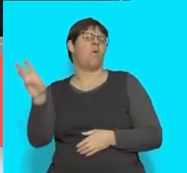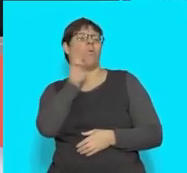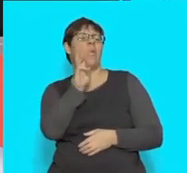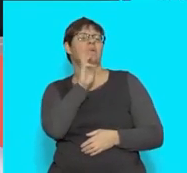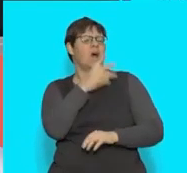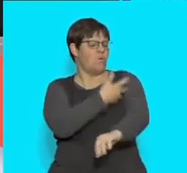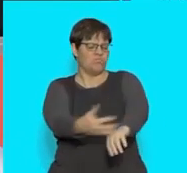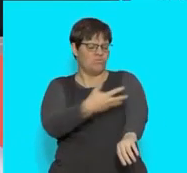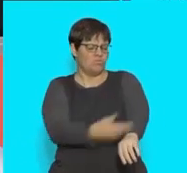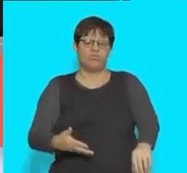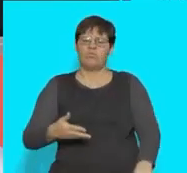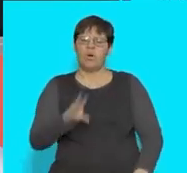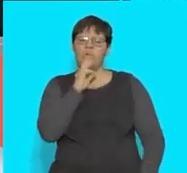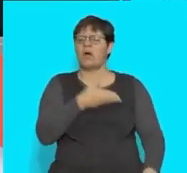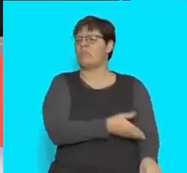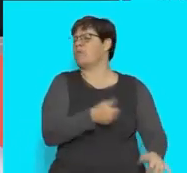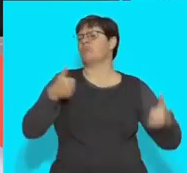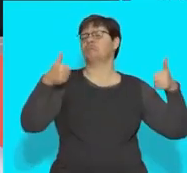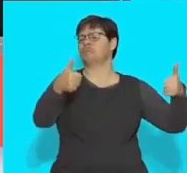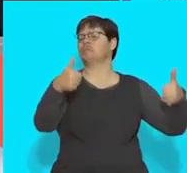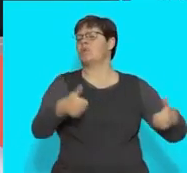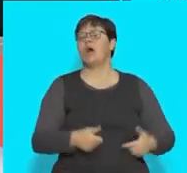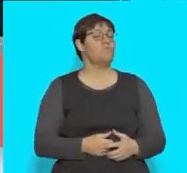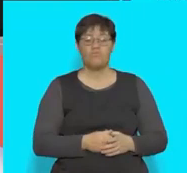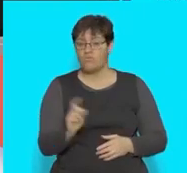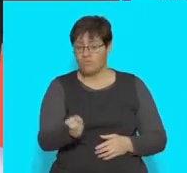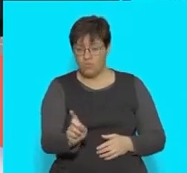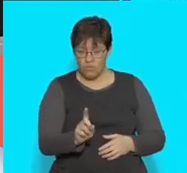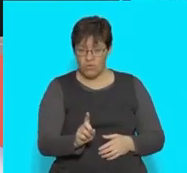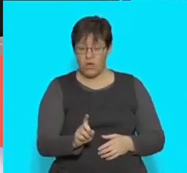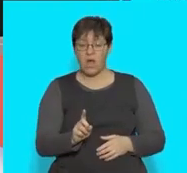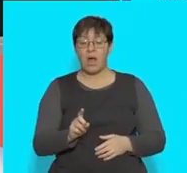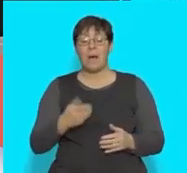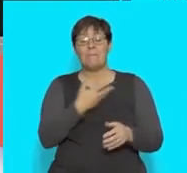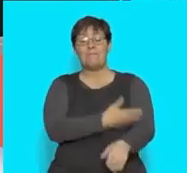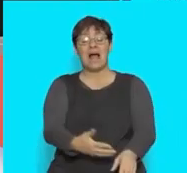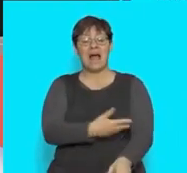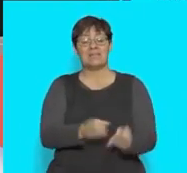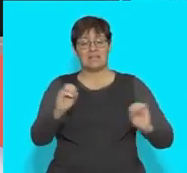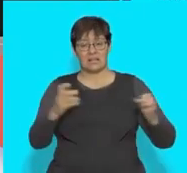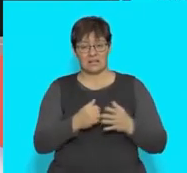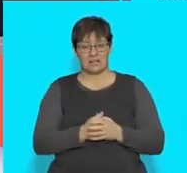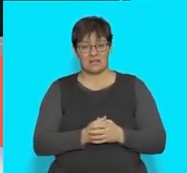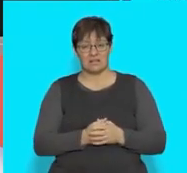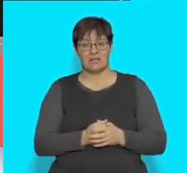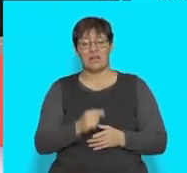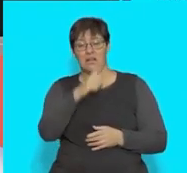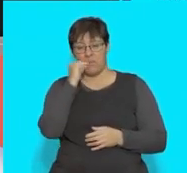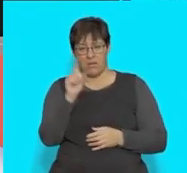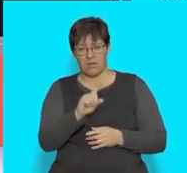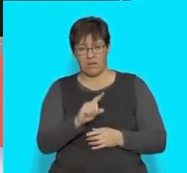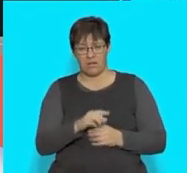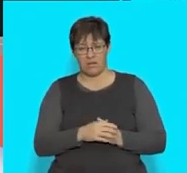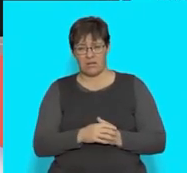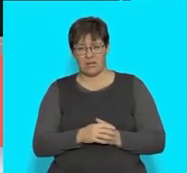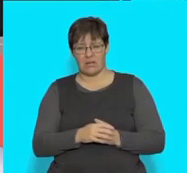filling our blood vessels. When water goes into our blood vessels, guys, that's called